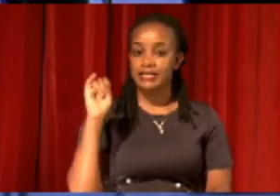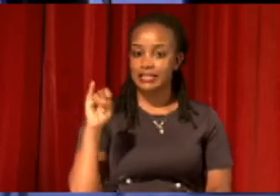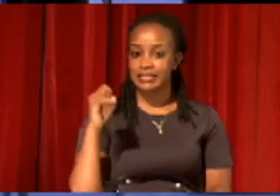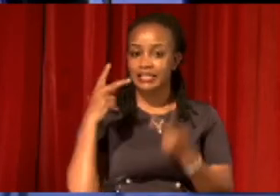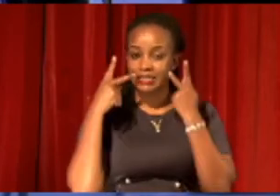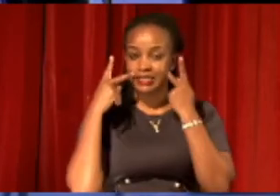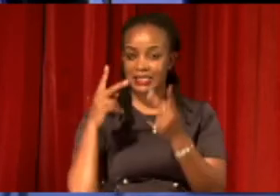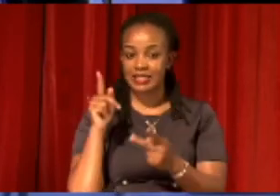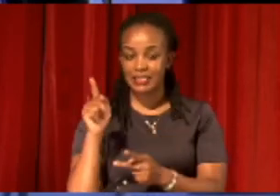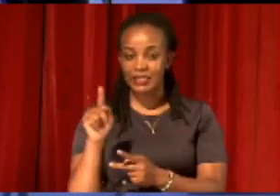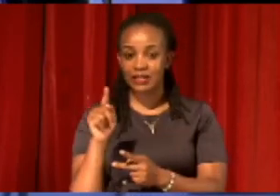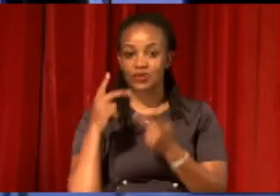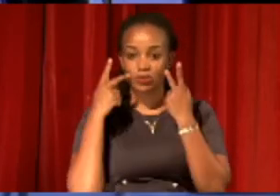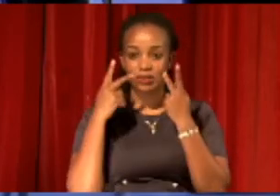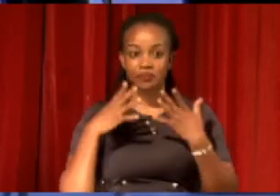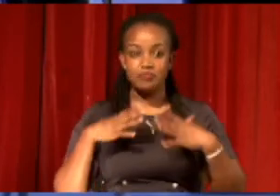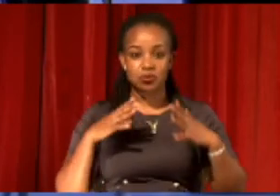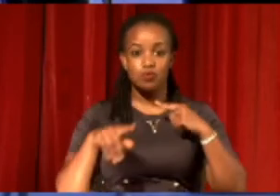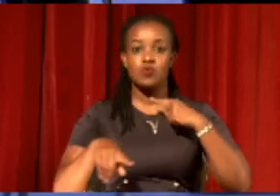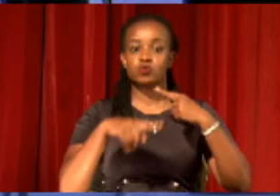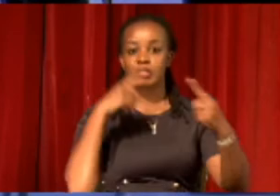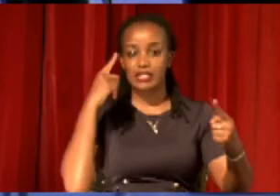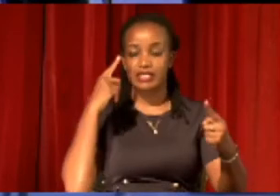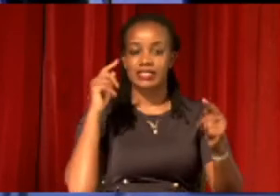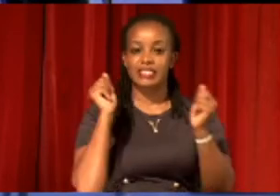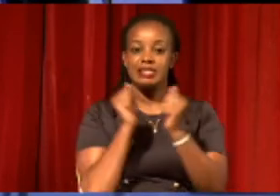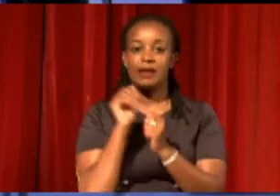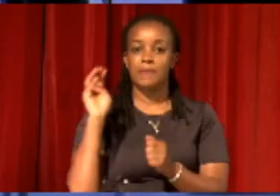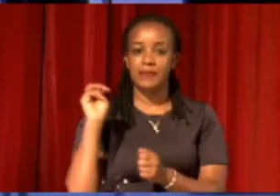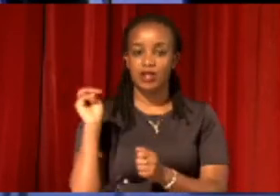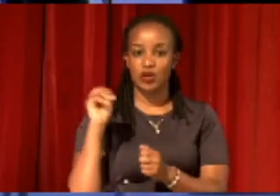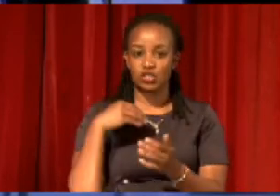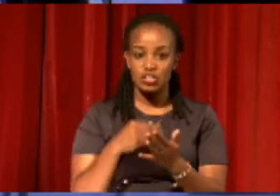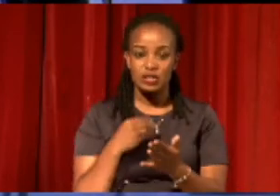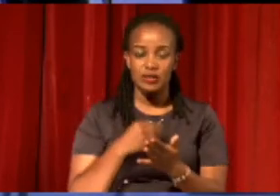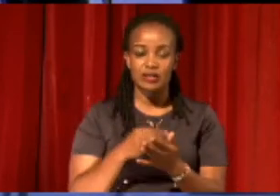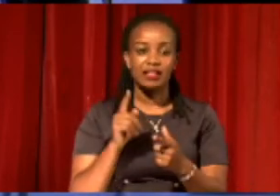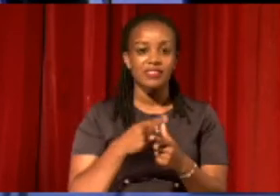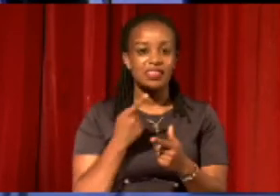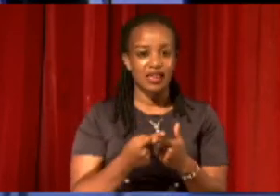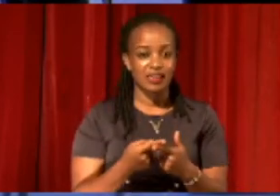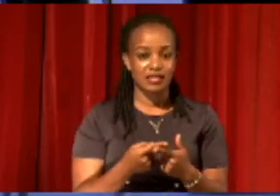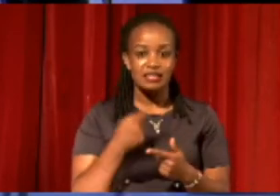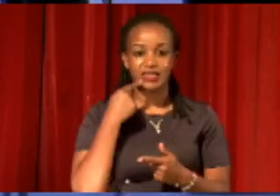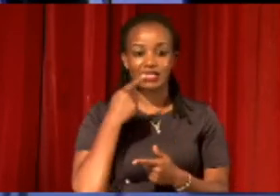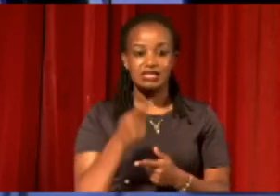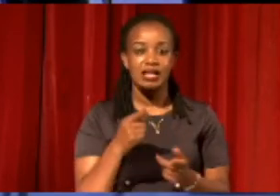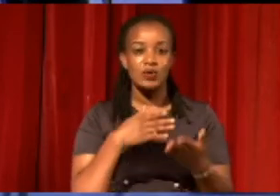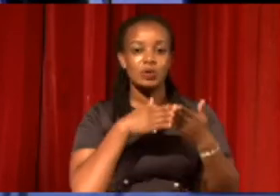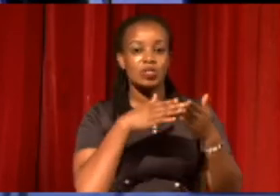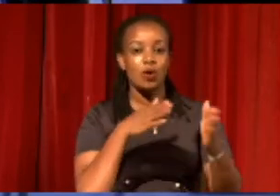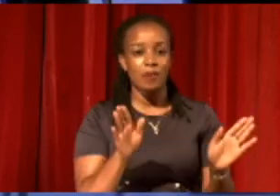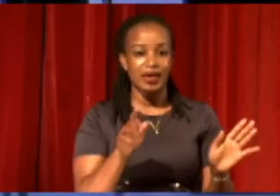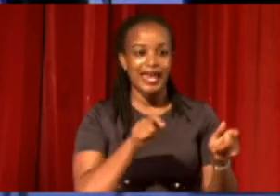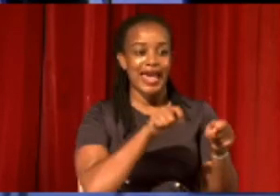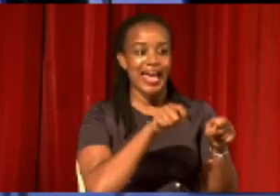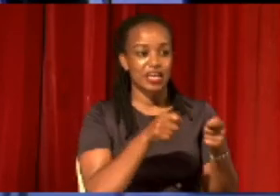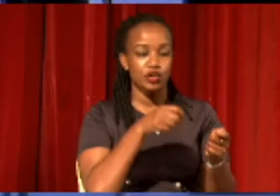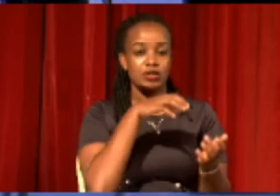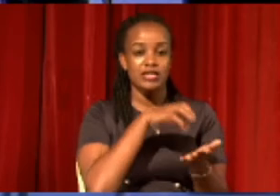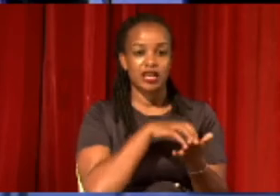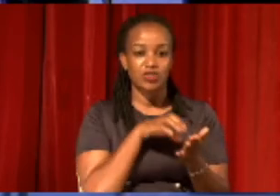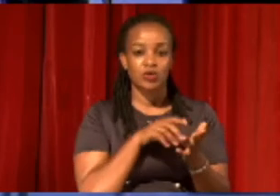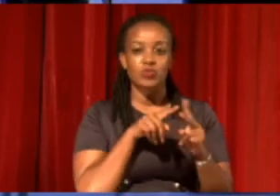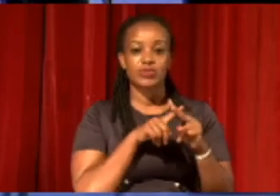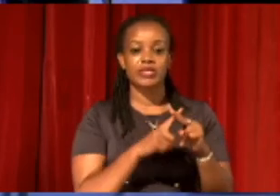winning, you know, they win maybe 10 million shillings, eh? And of course they'll say, you know, we'll open a radio station, we'll start a